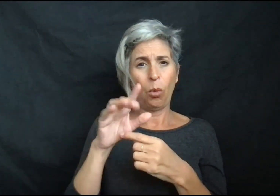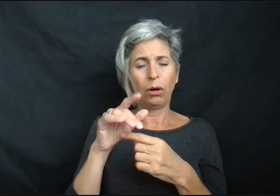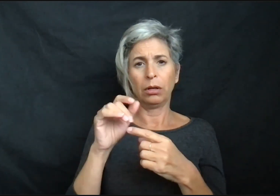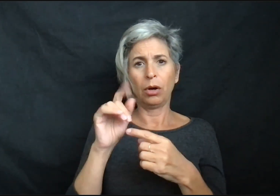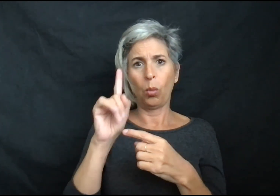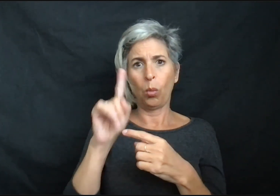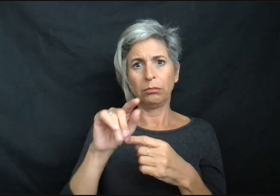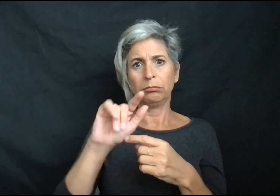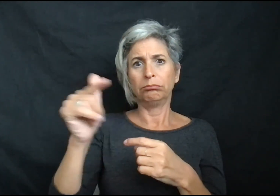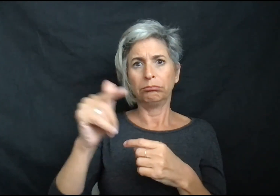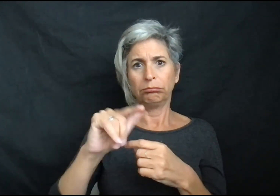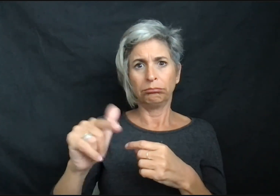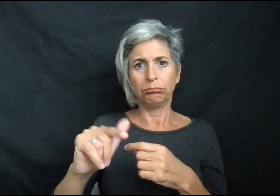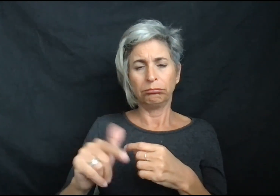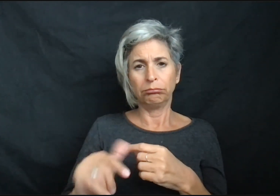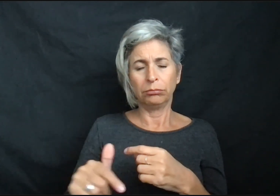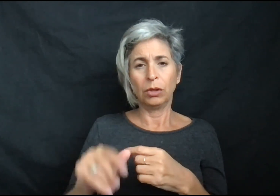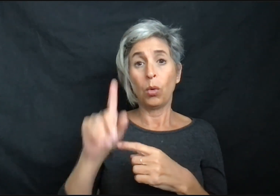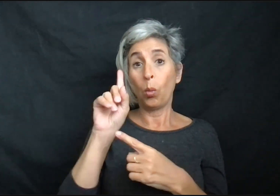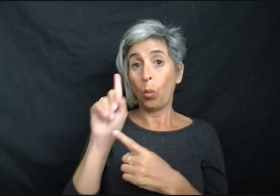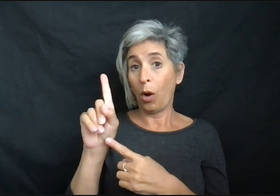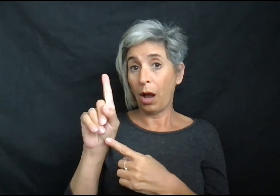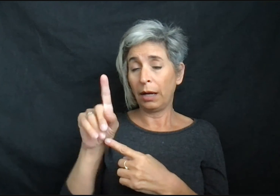that we want one PDF